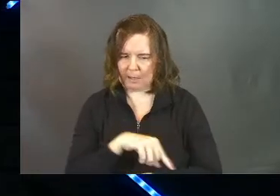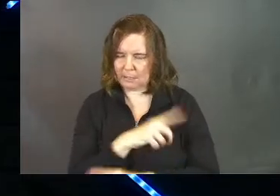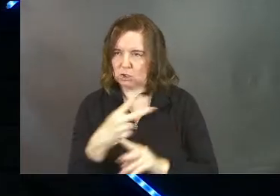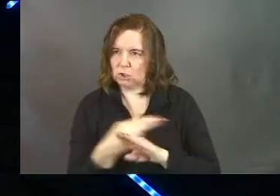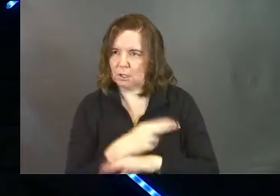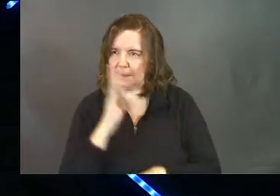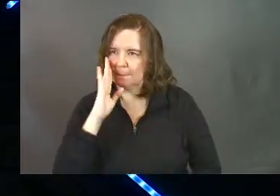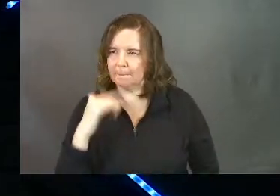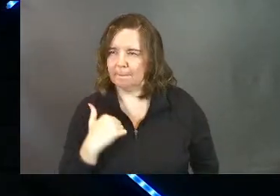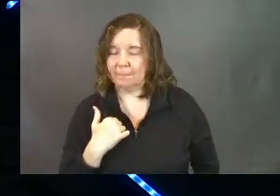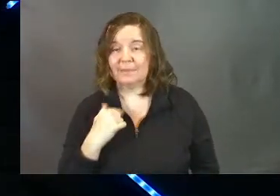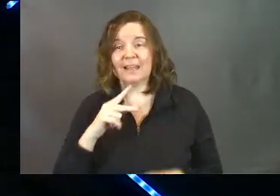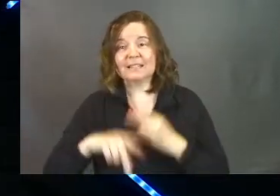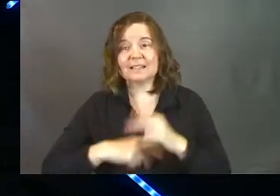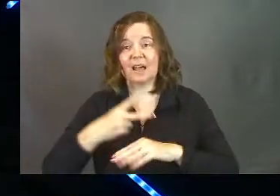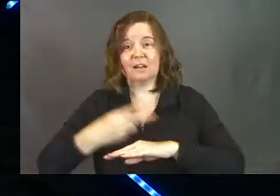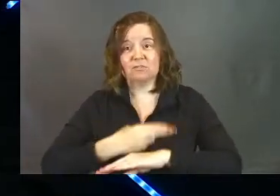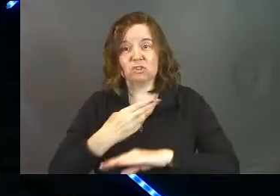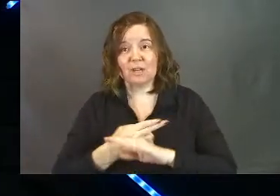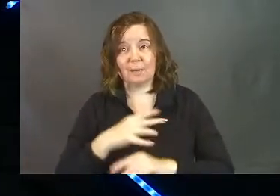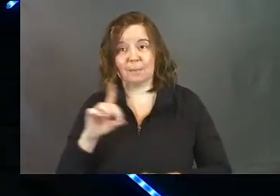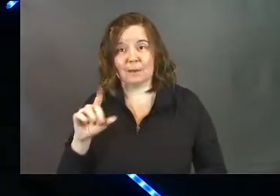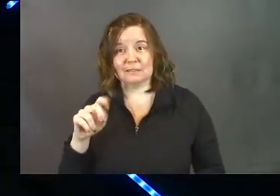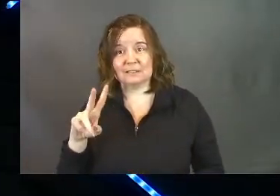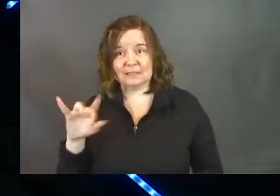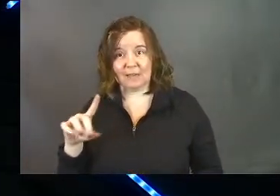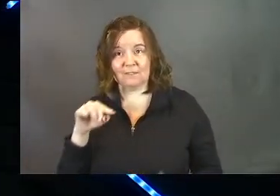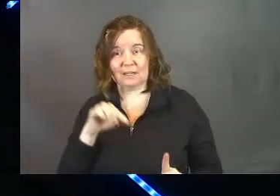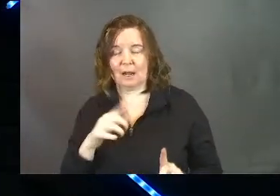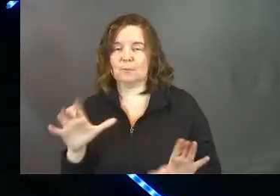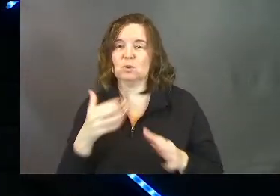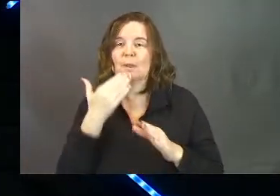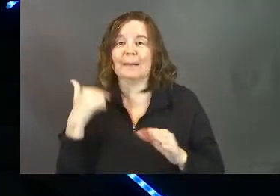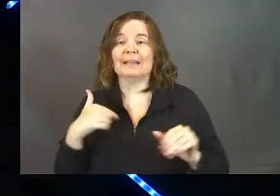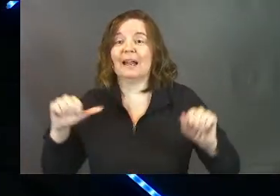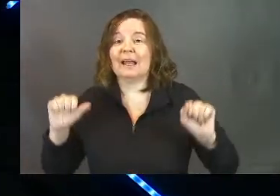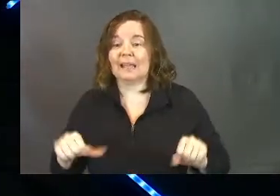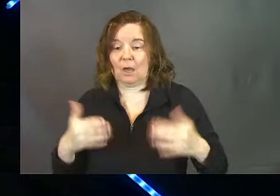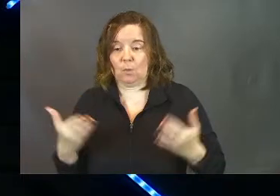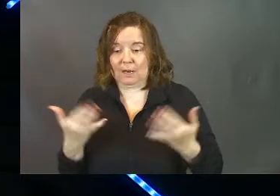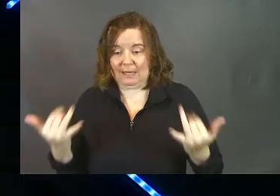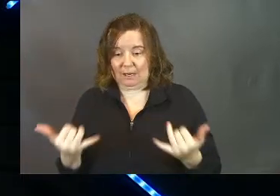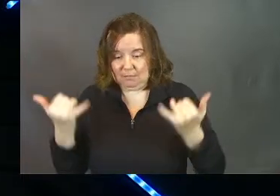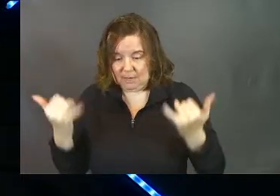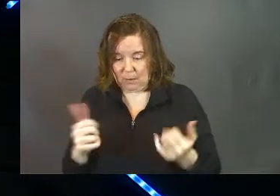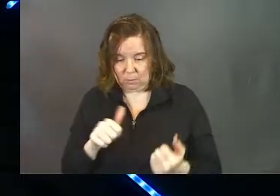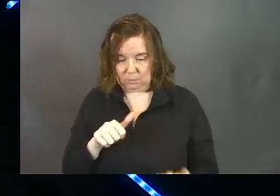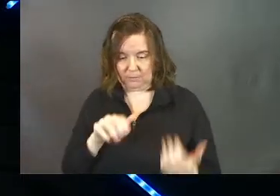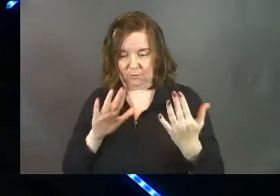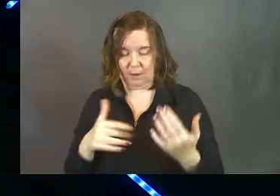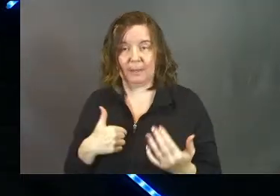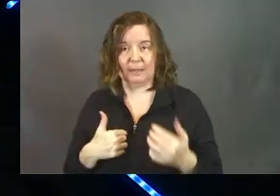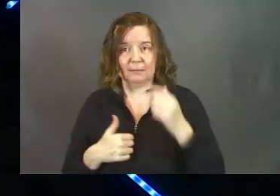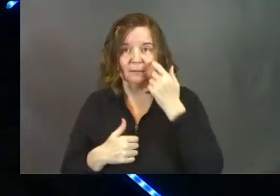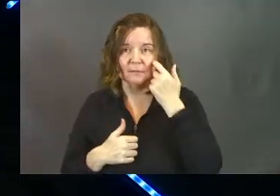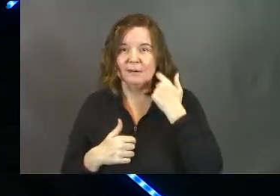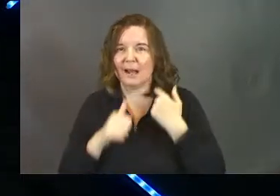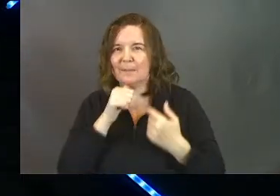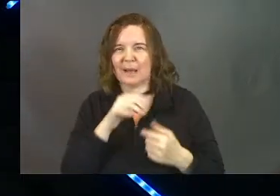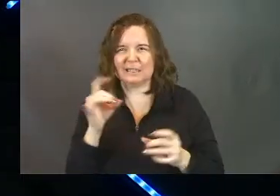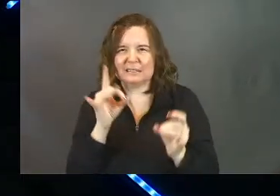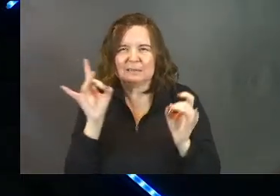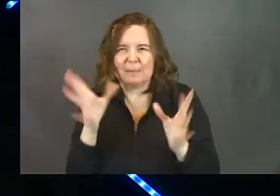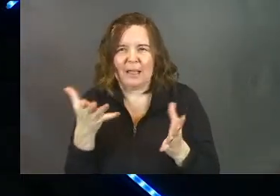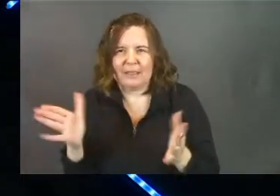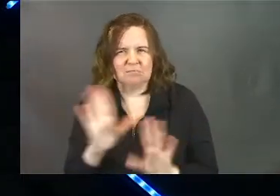sheep. It's the kind of shepherd that David is. I'm going to do the best that I can right here, right now with what's in front of me. I'm not going to